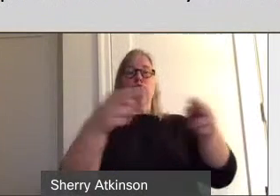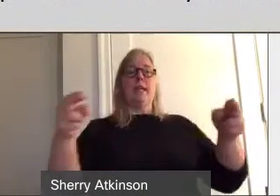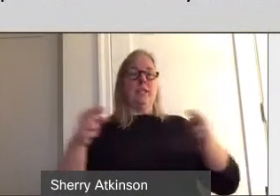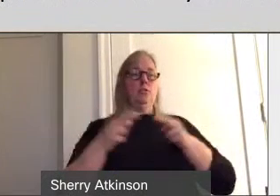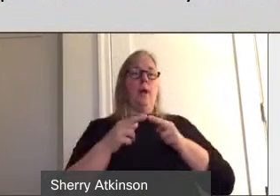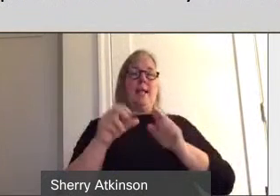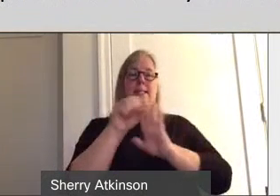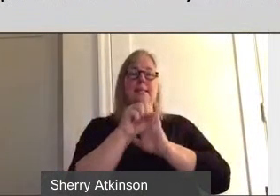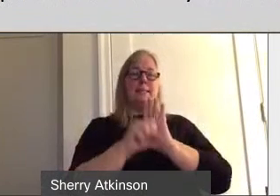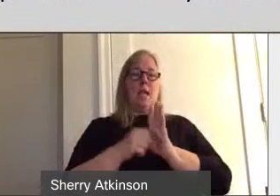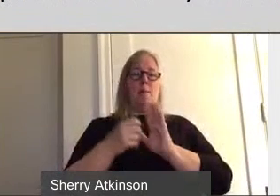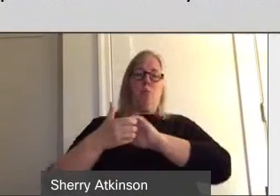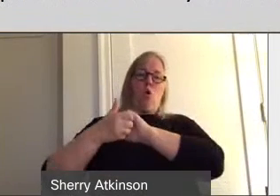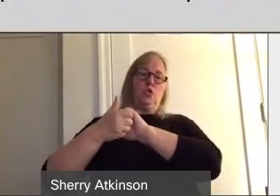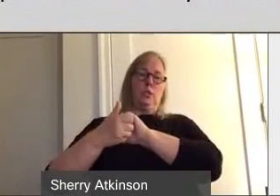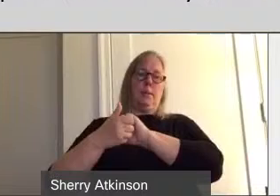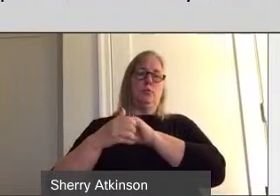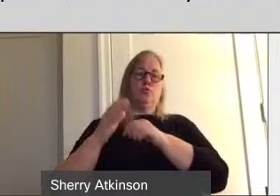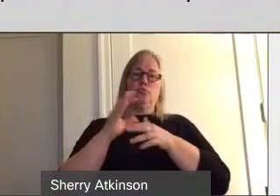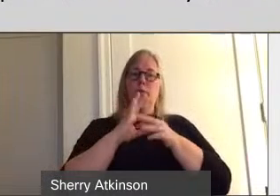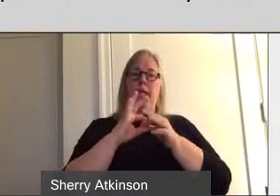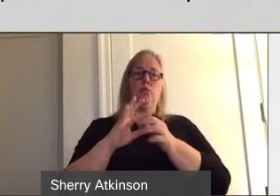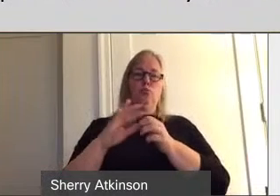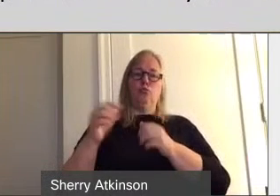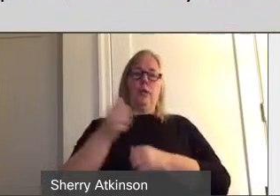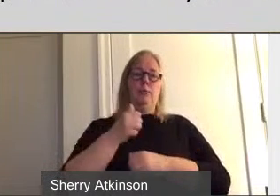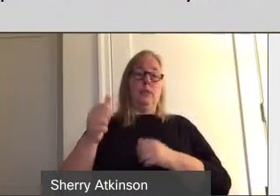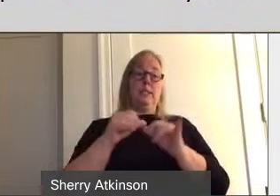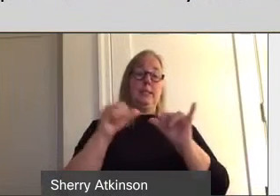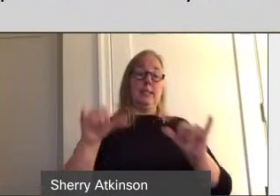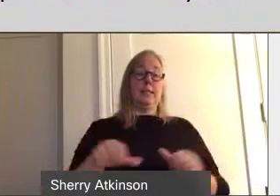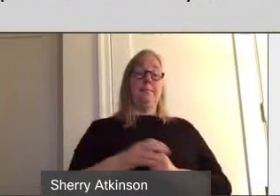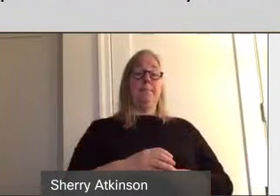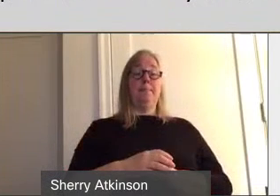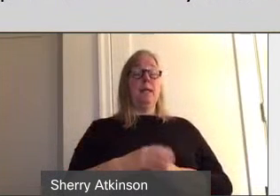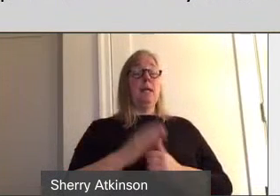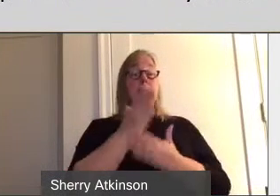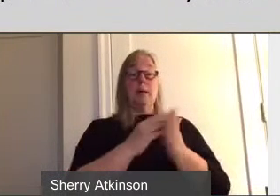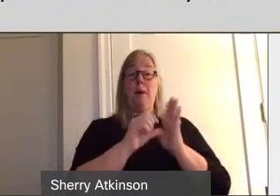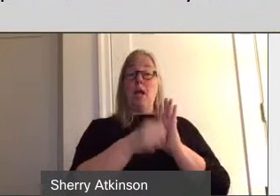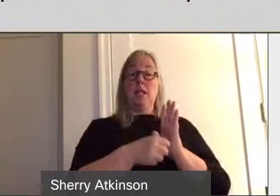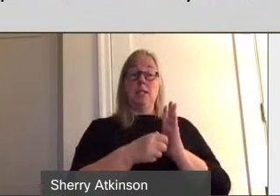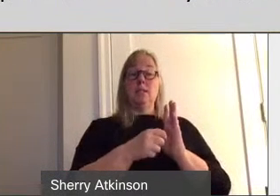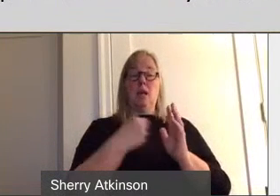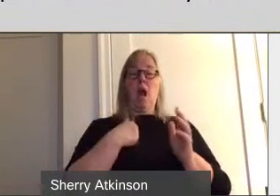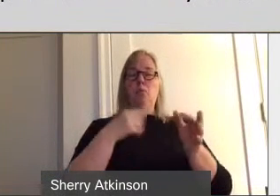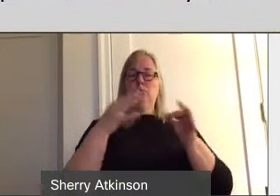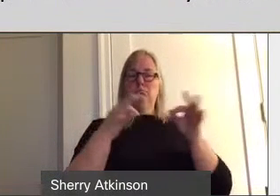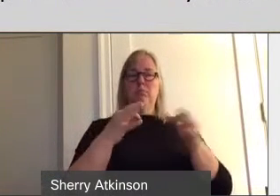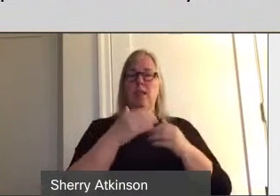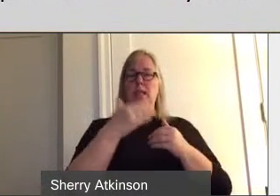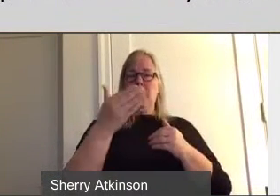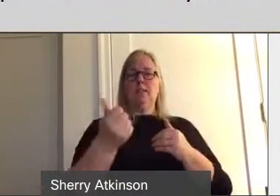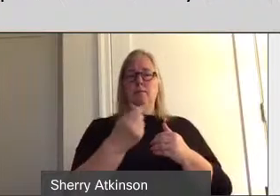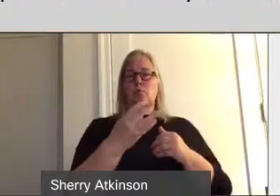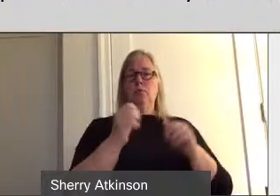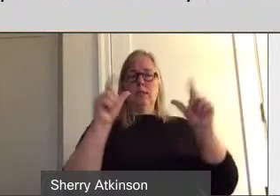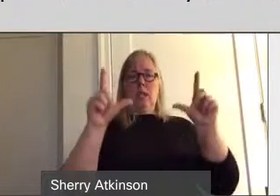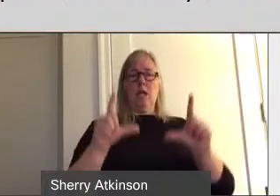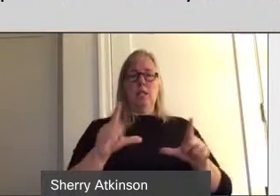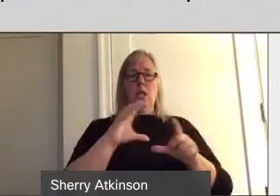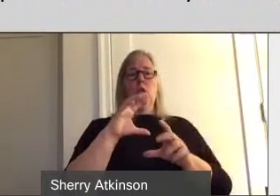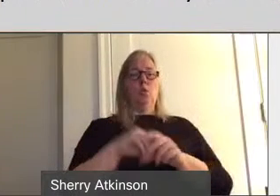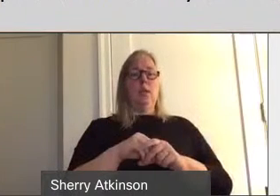state partnerships with respect to the transportation system. Just some highlights that I'll go through on the next few slides, including our